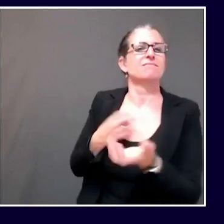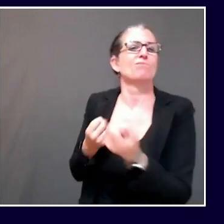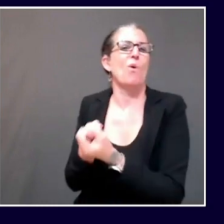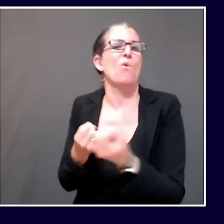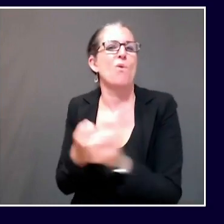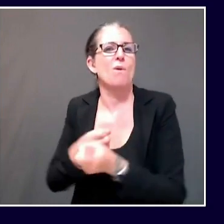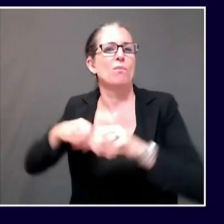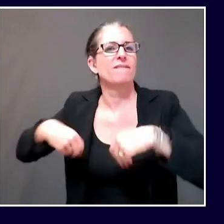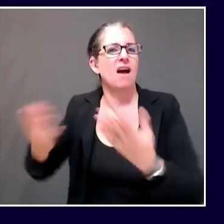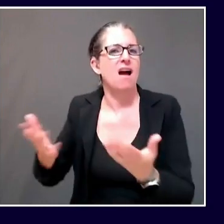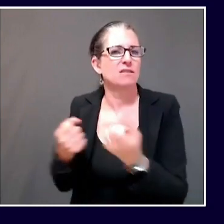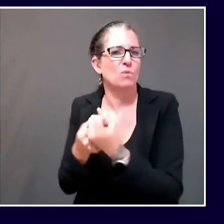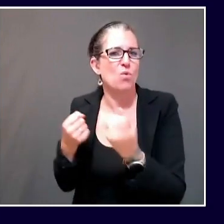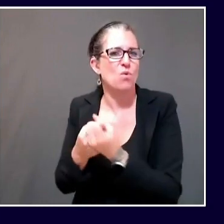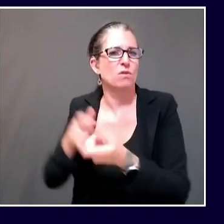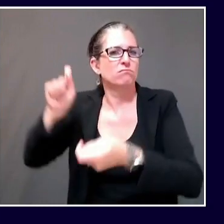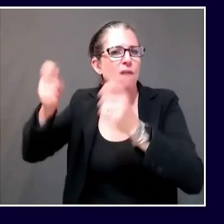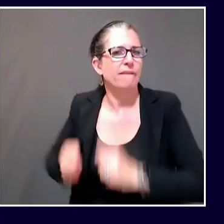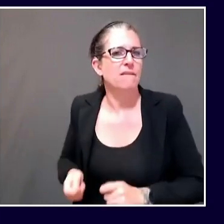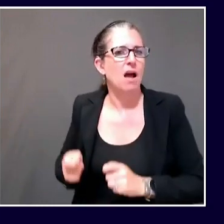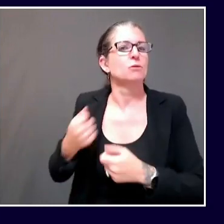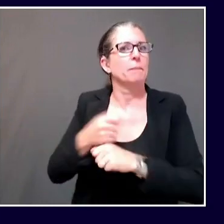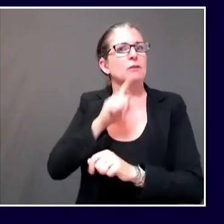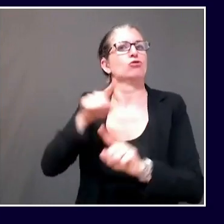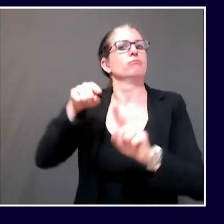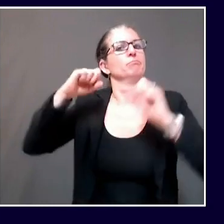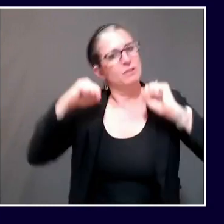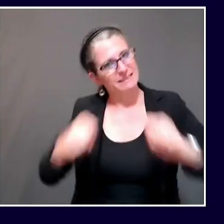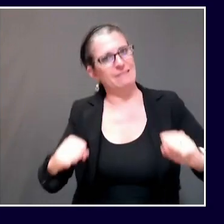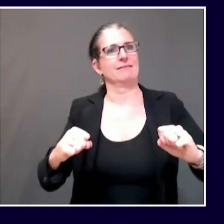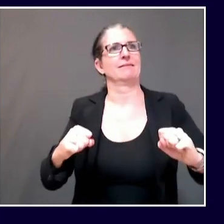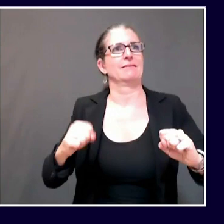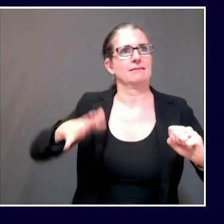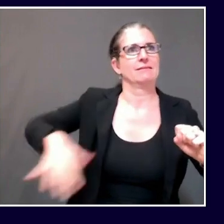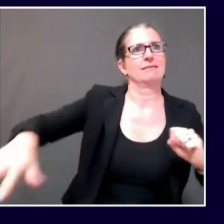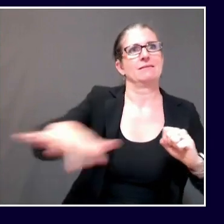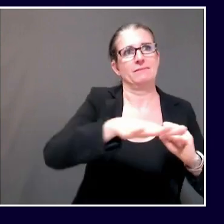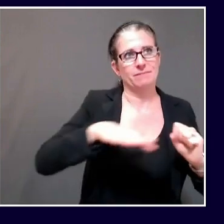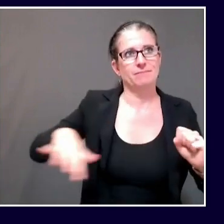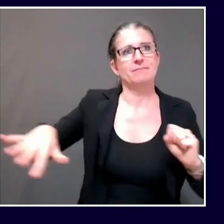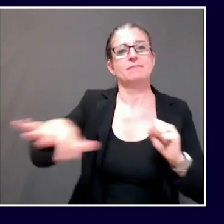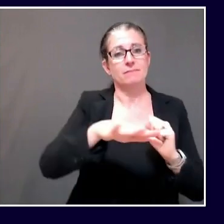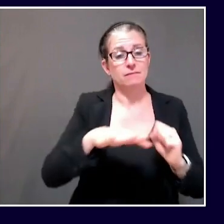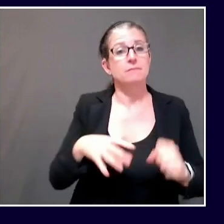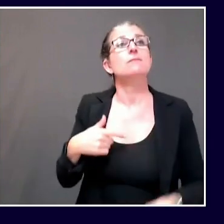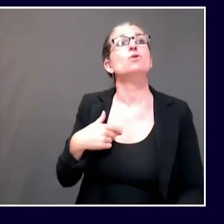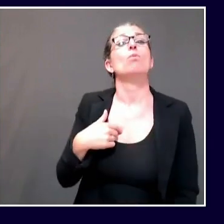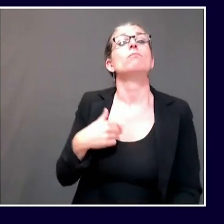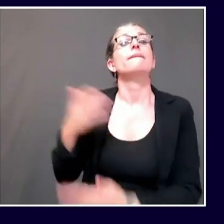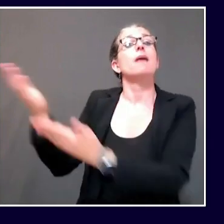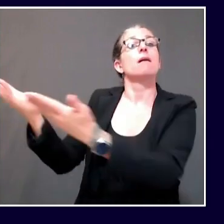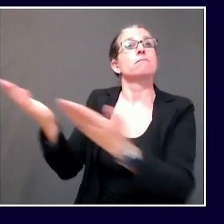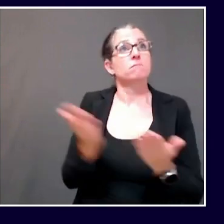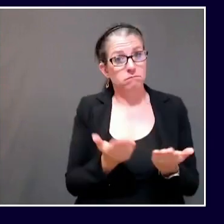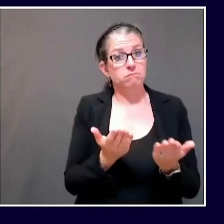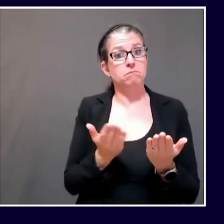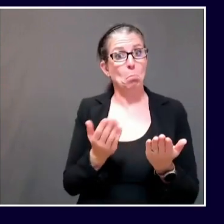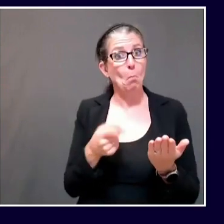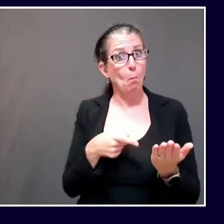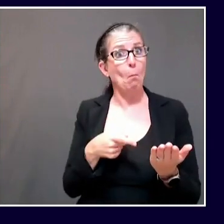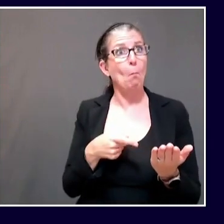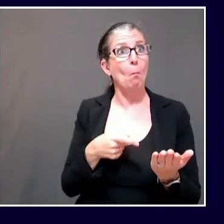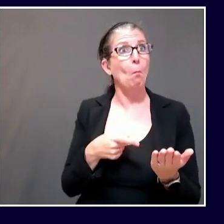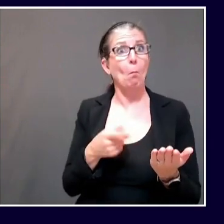end of the day, should we find that there are school sports that are happening that are unsafe, either because they're out of compliance